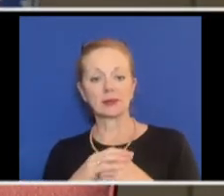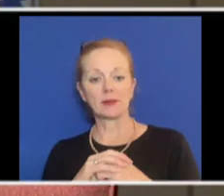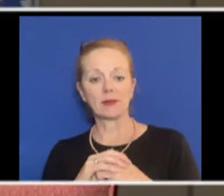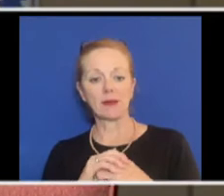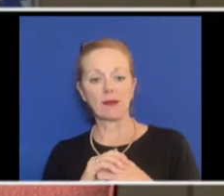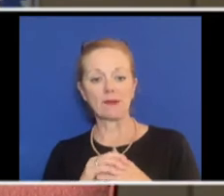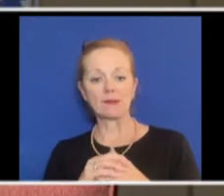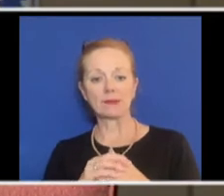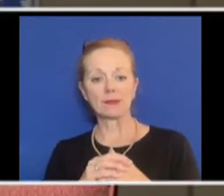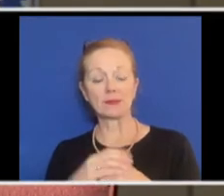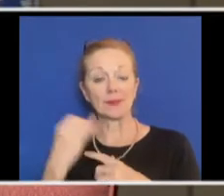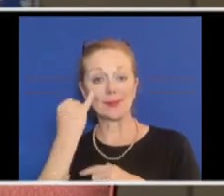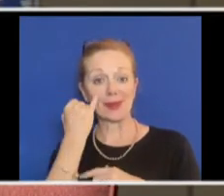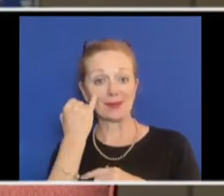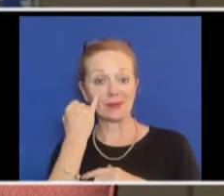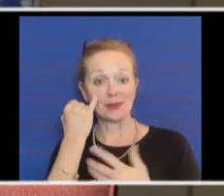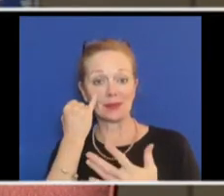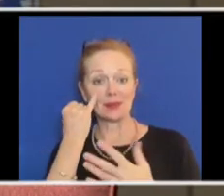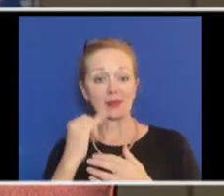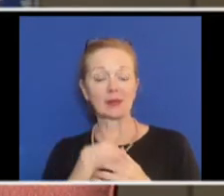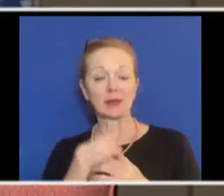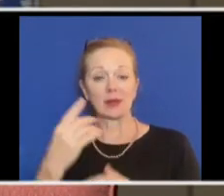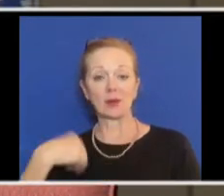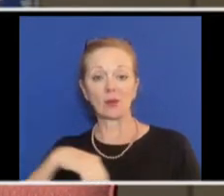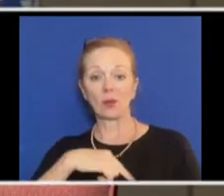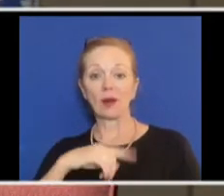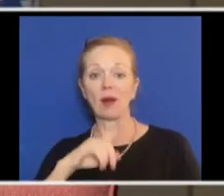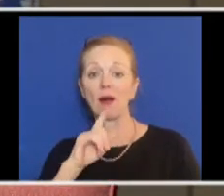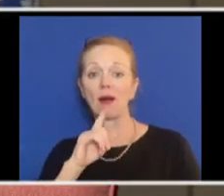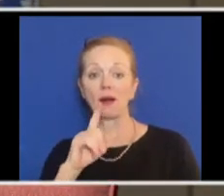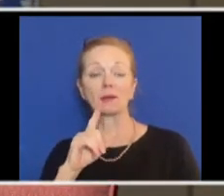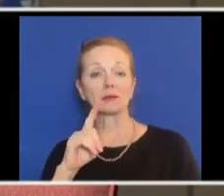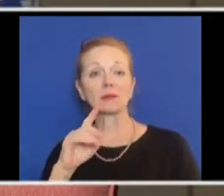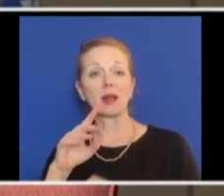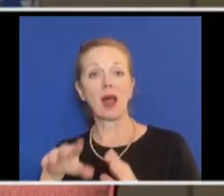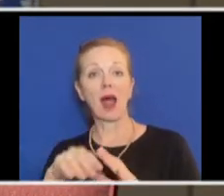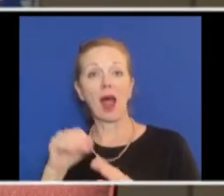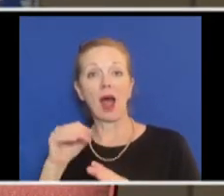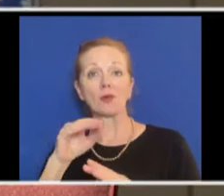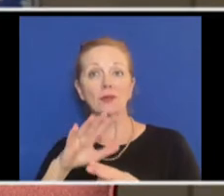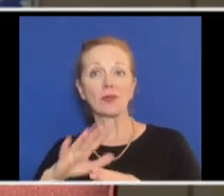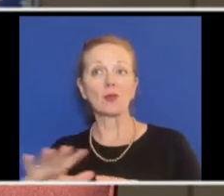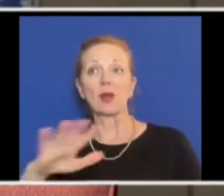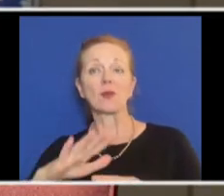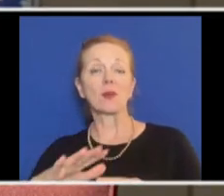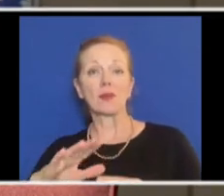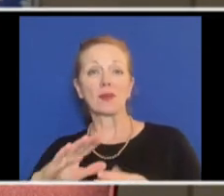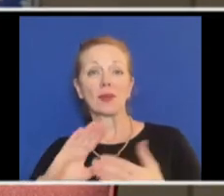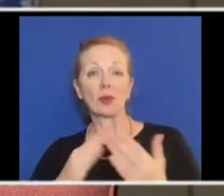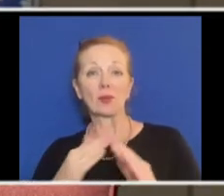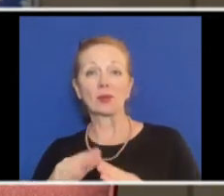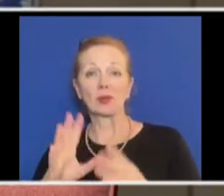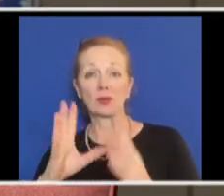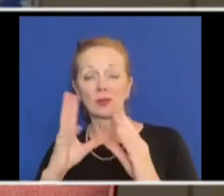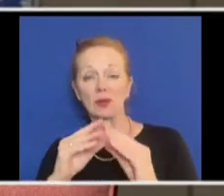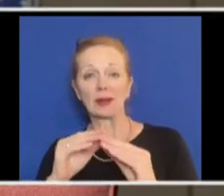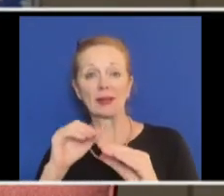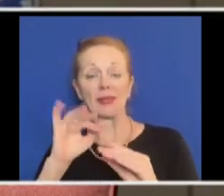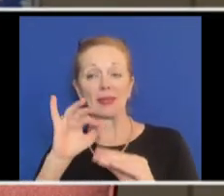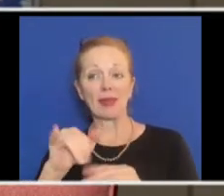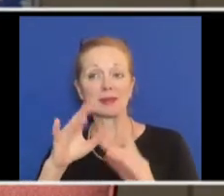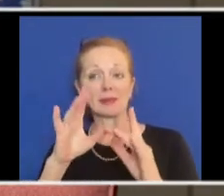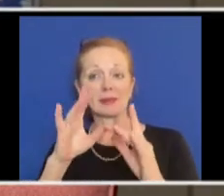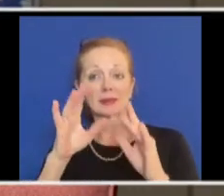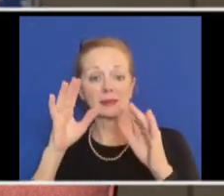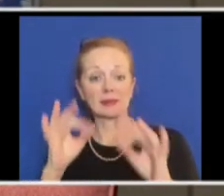if we are out of the realm of the public Hearing in the decision portion